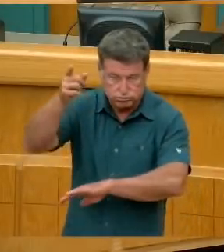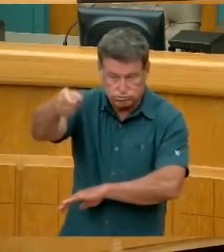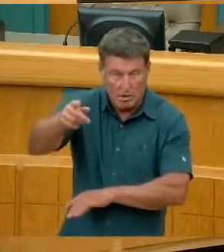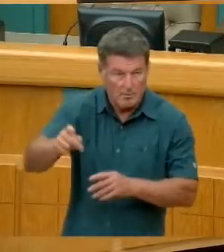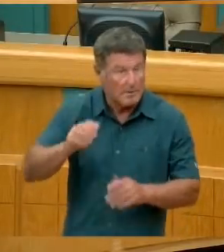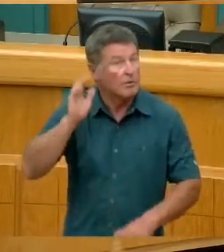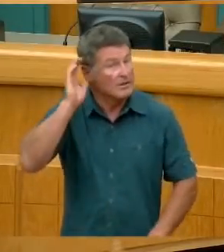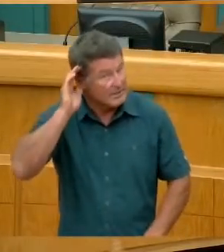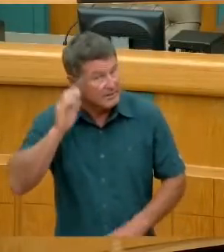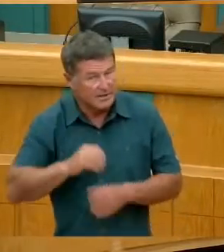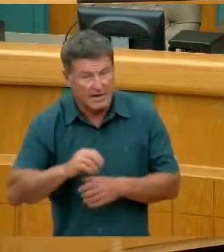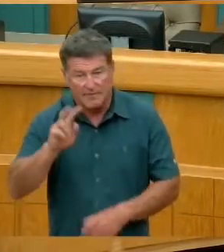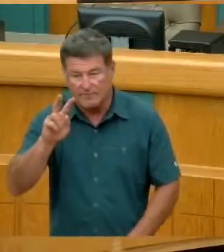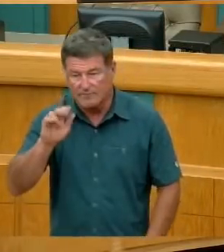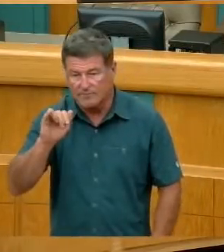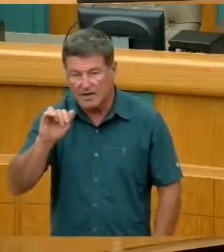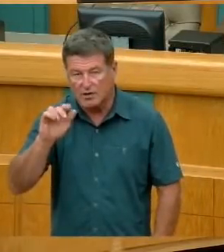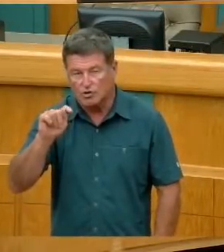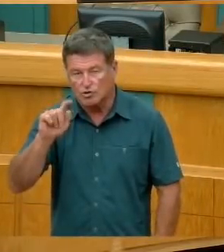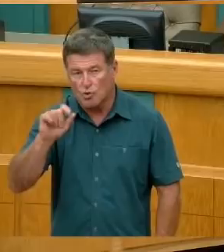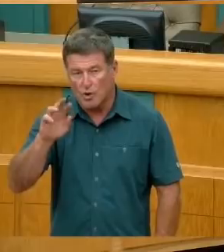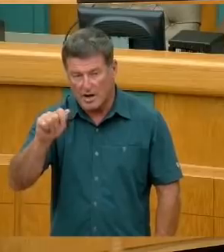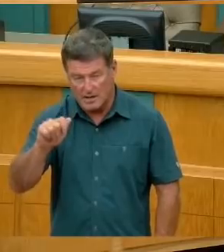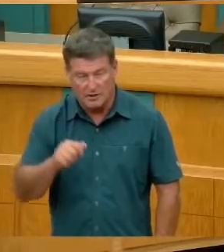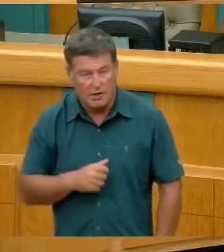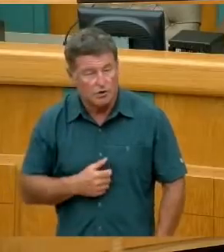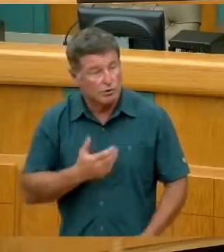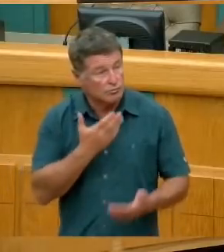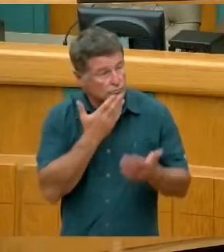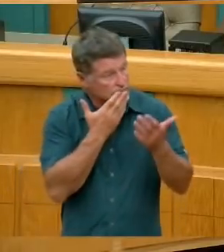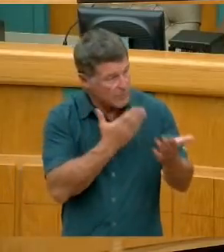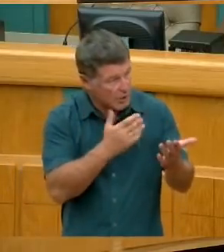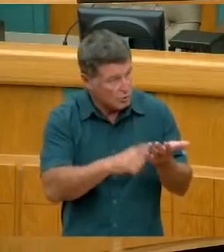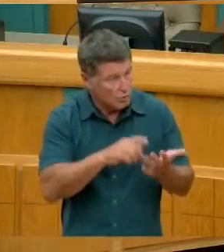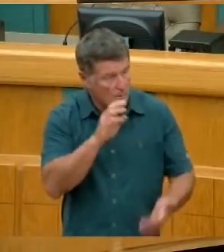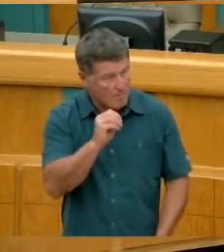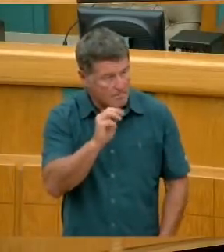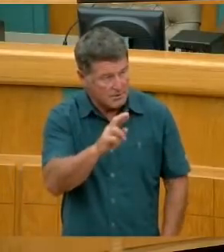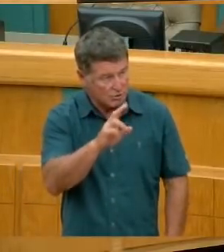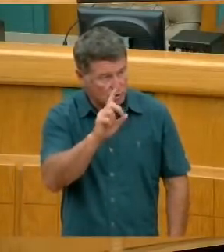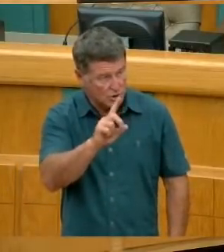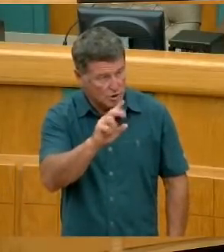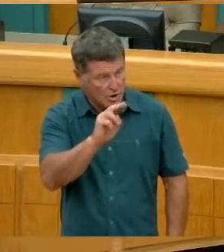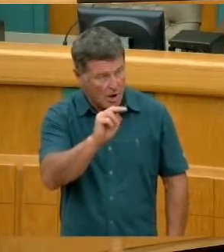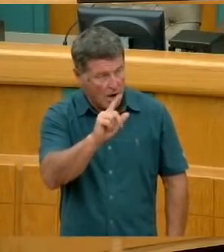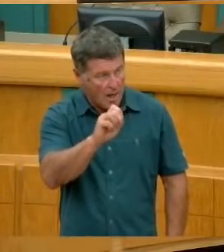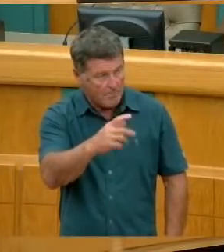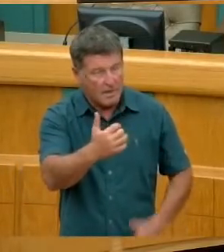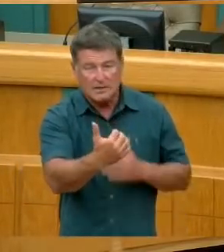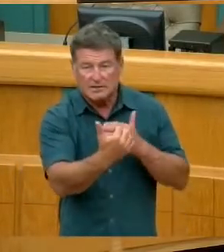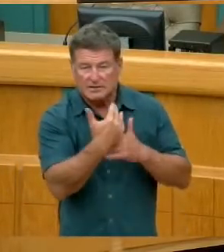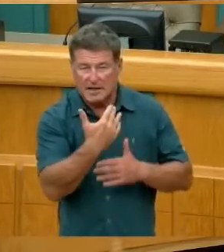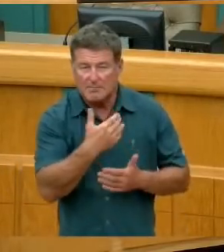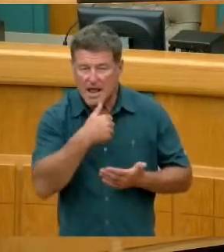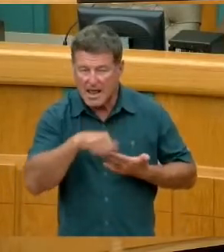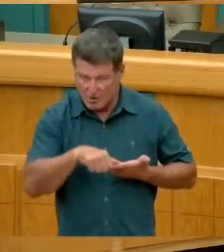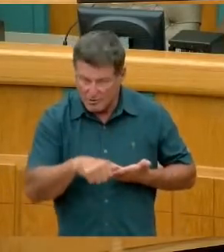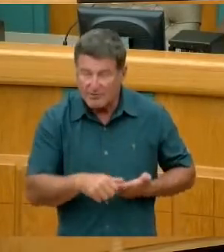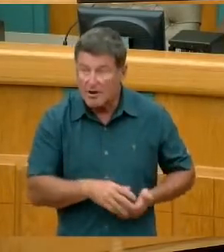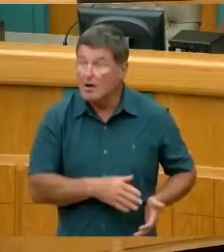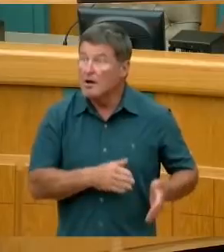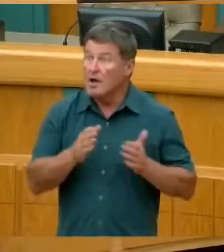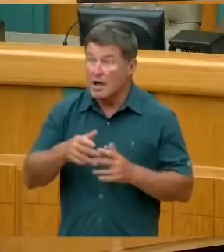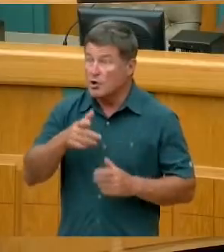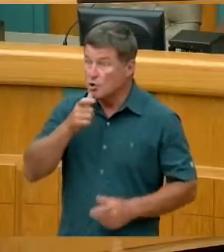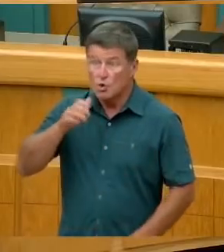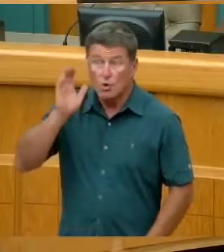saying. So we wanted to acknowledge that and thank Mr. Dunlap for sending that nice letter to me. And we want to